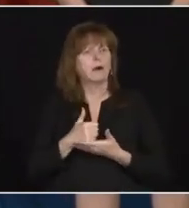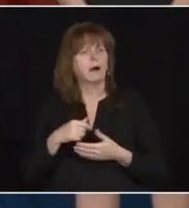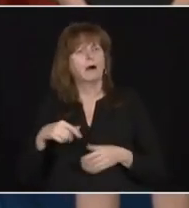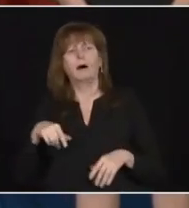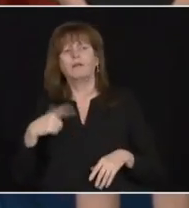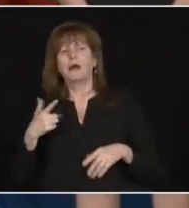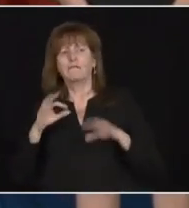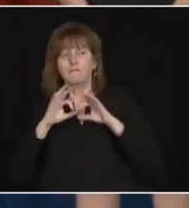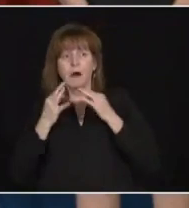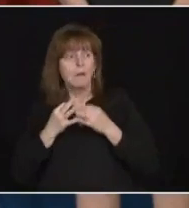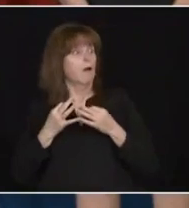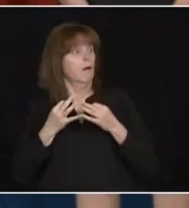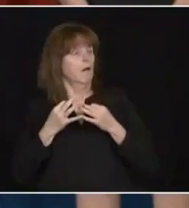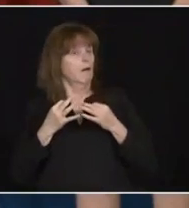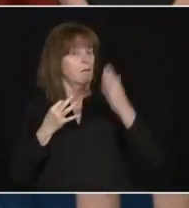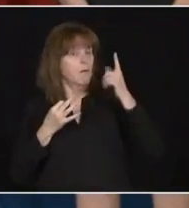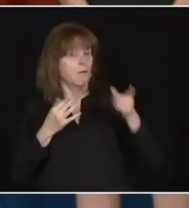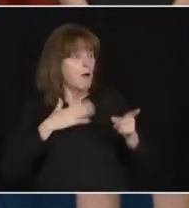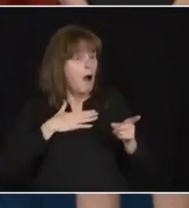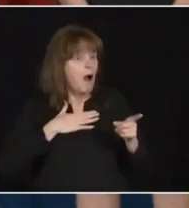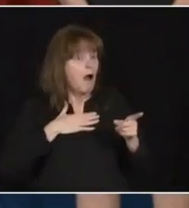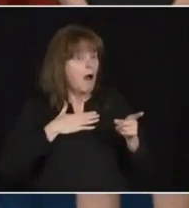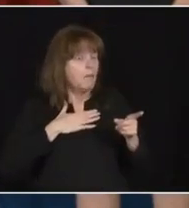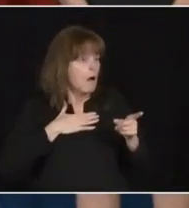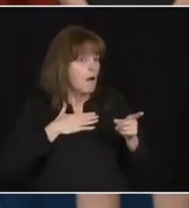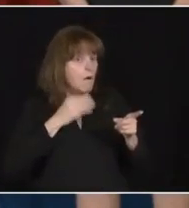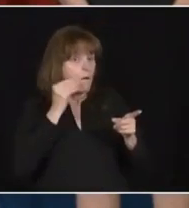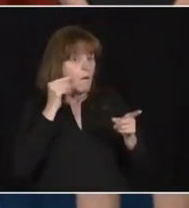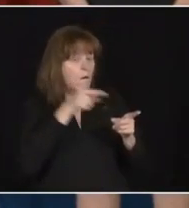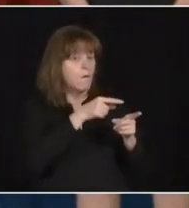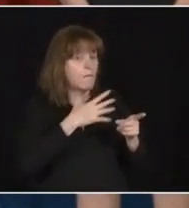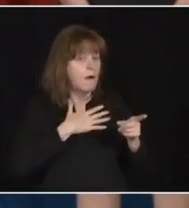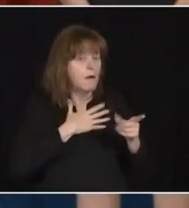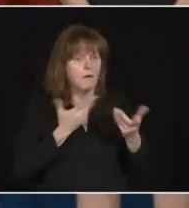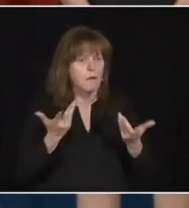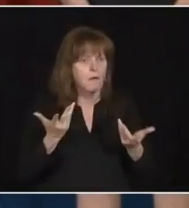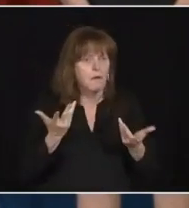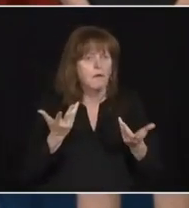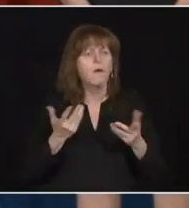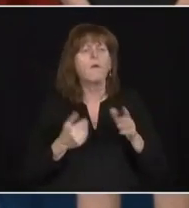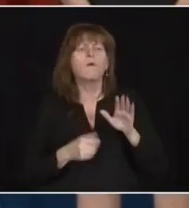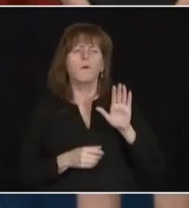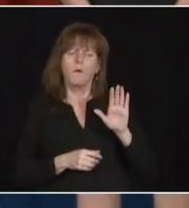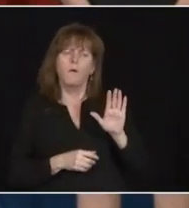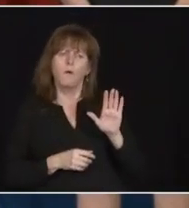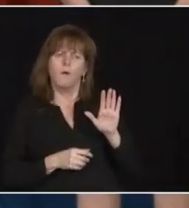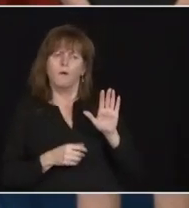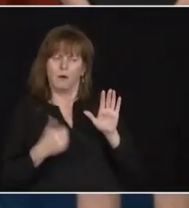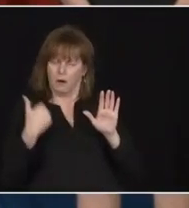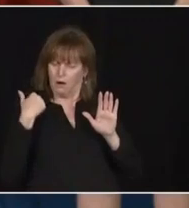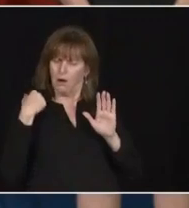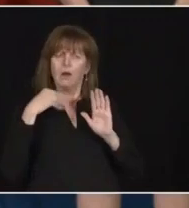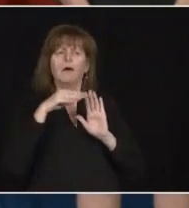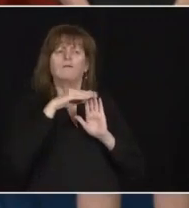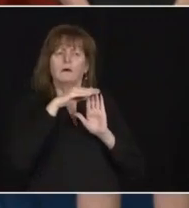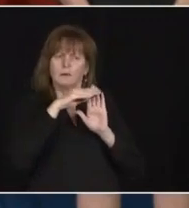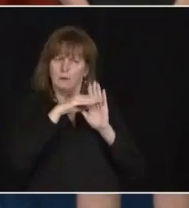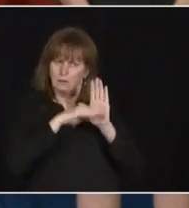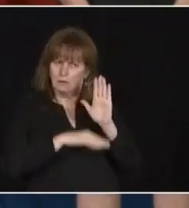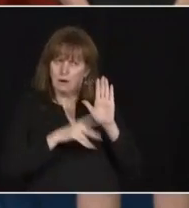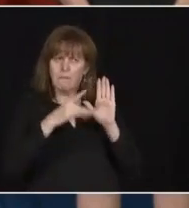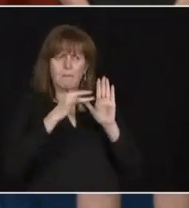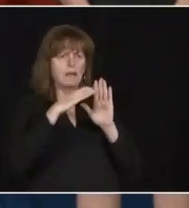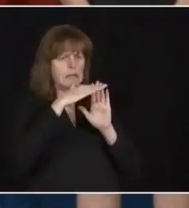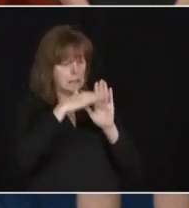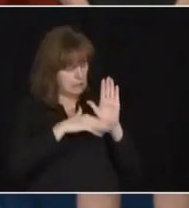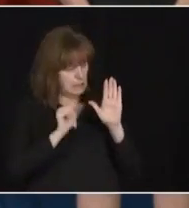them? Well, what we have is we've been very transparent. We have a list that's publicly available so that people can see the status of the